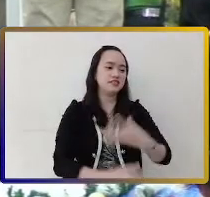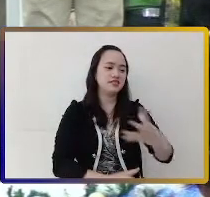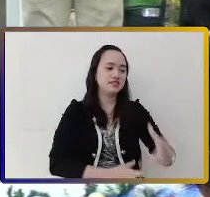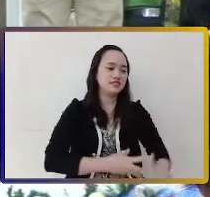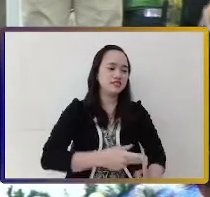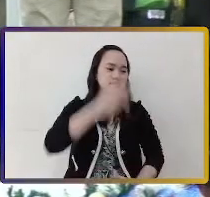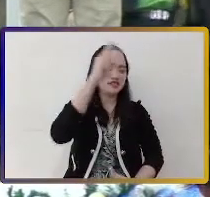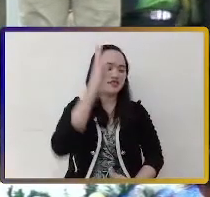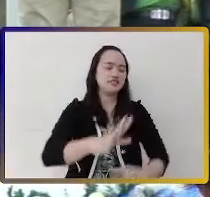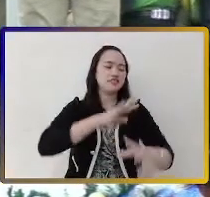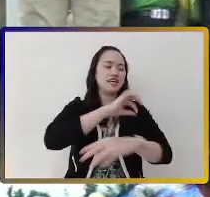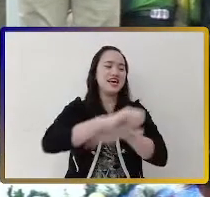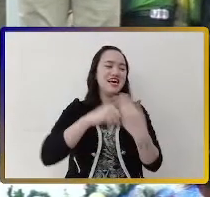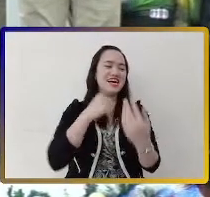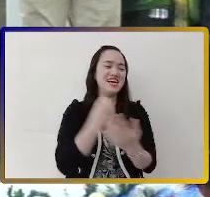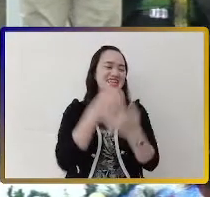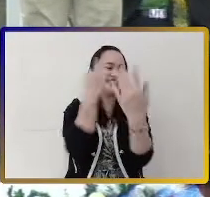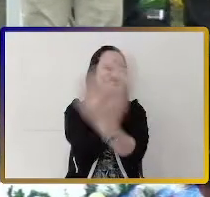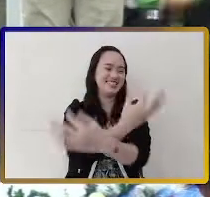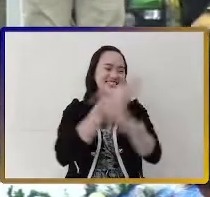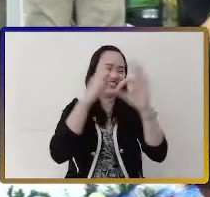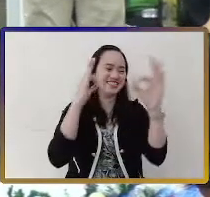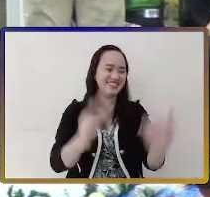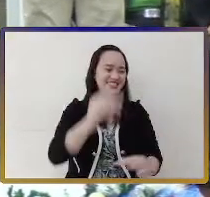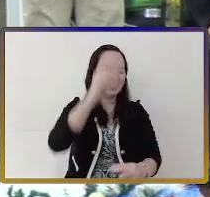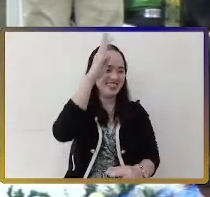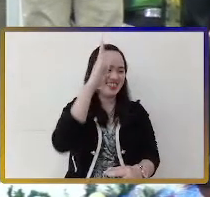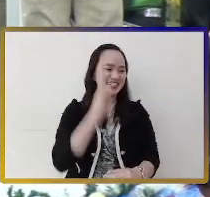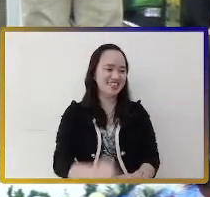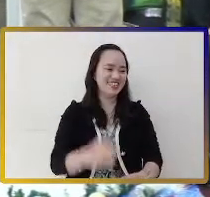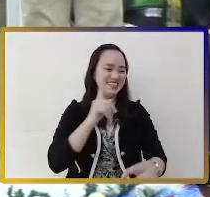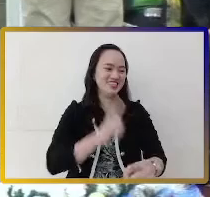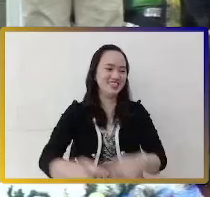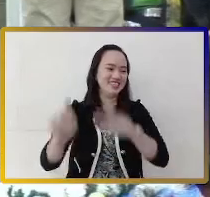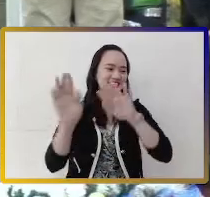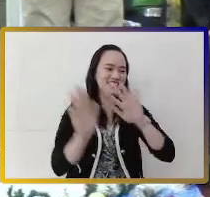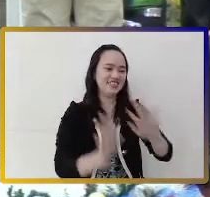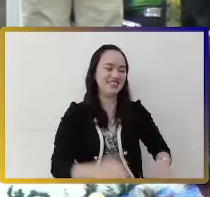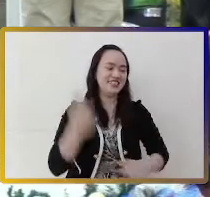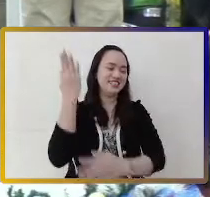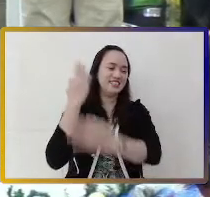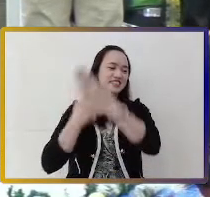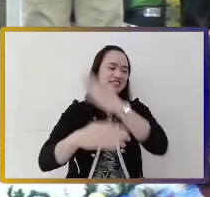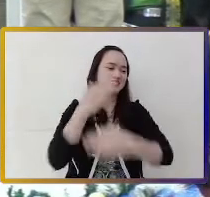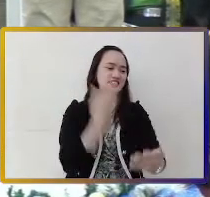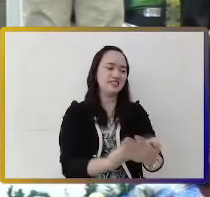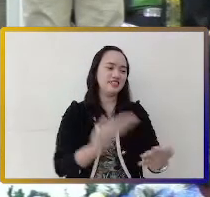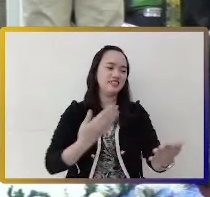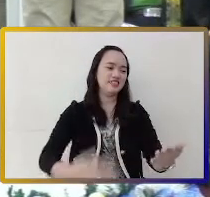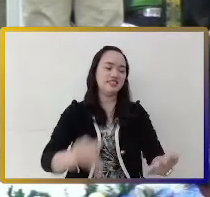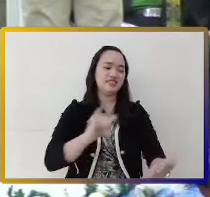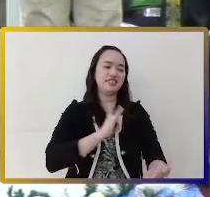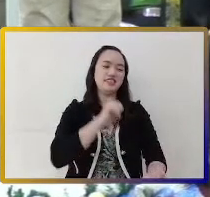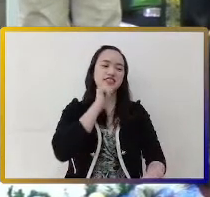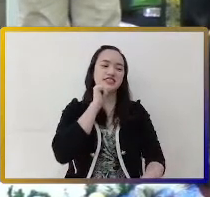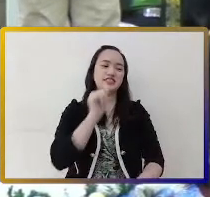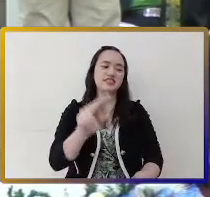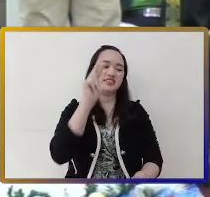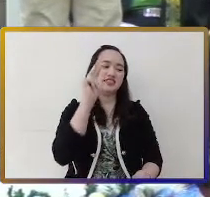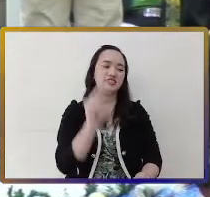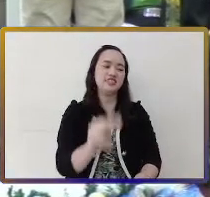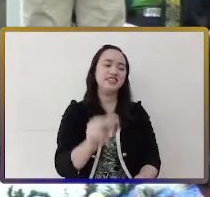Chains, he set me free. He took out the old things that I